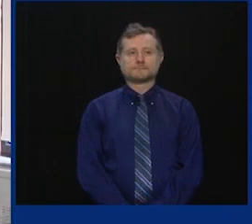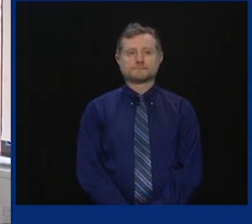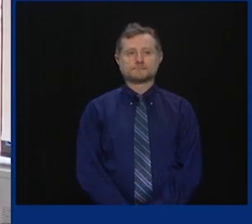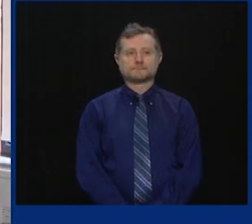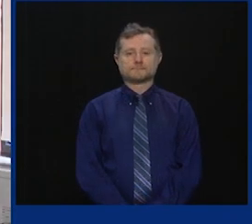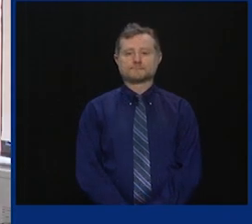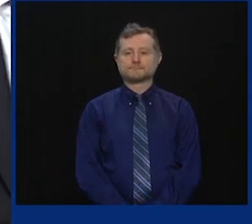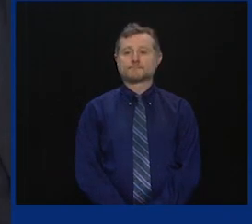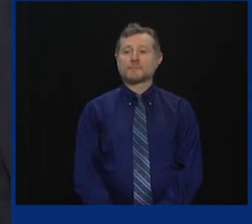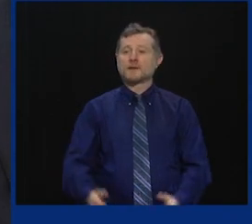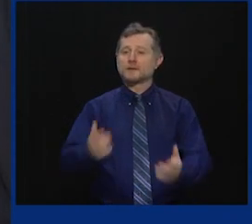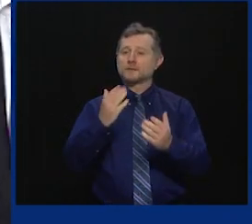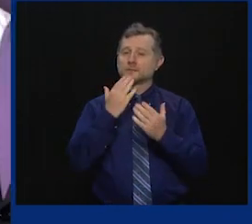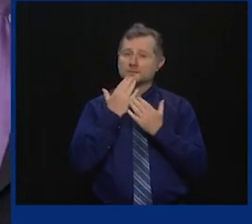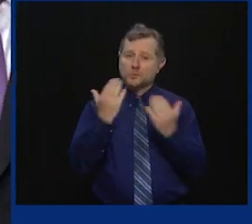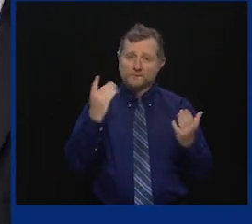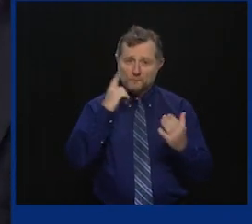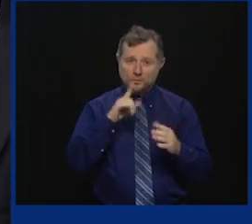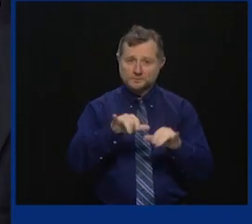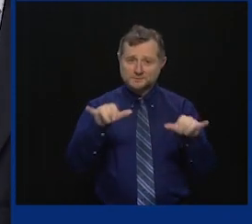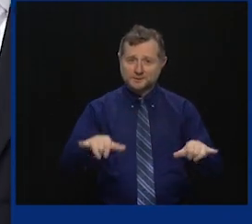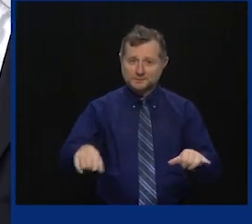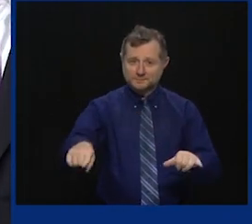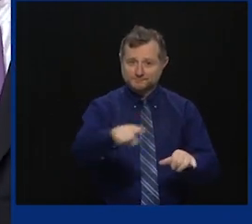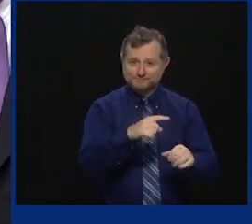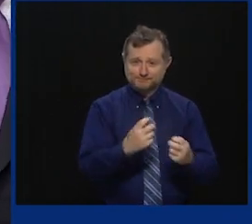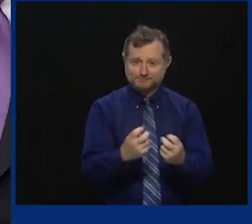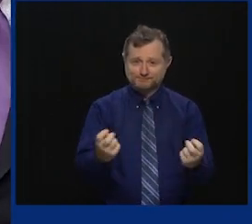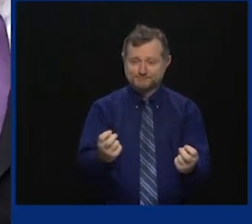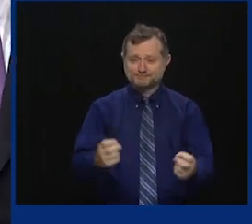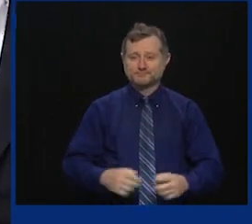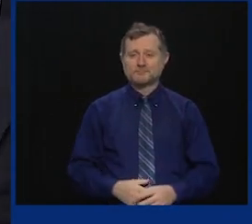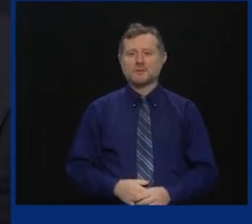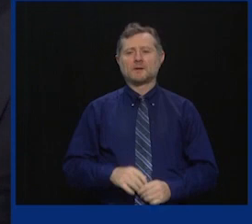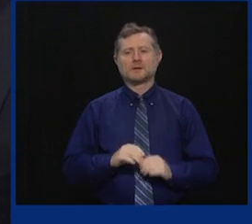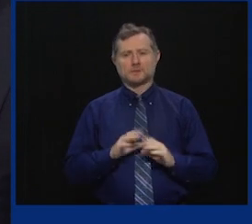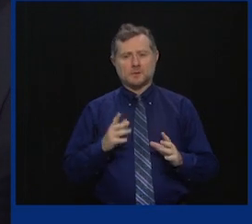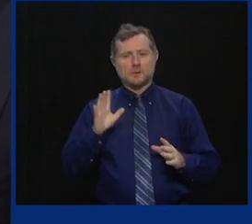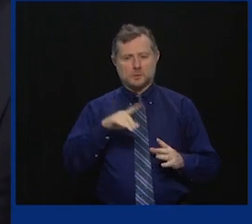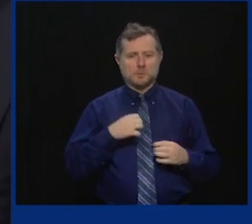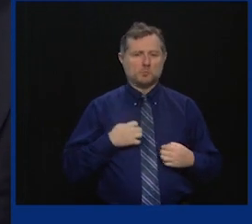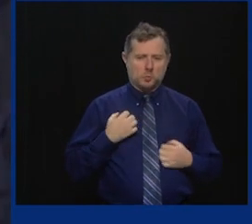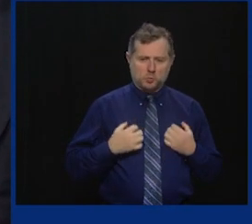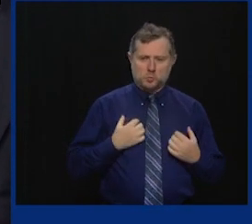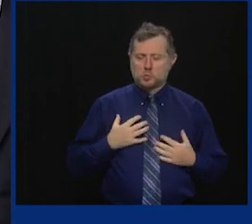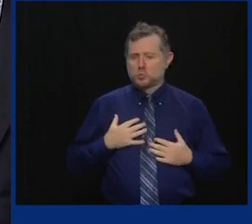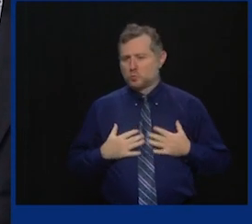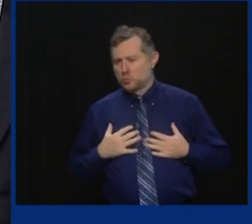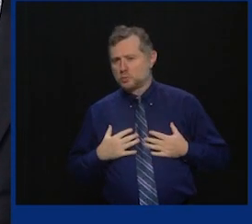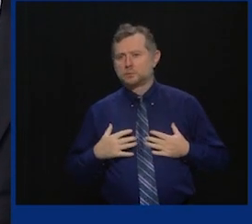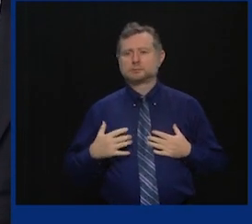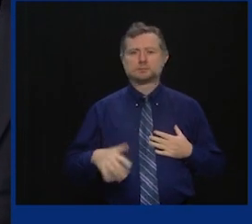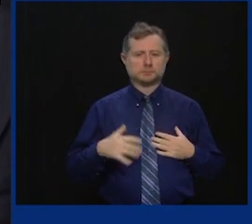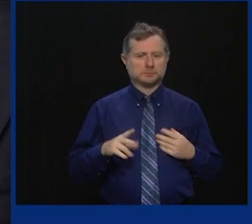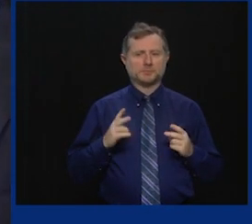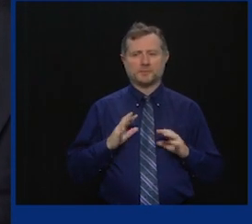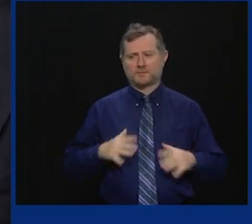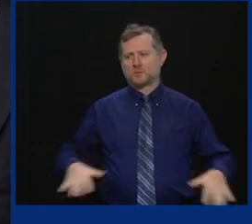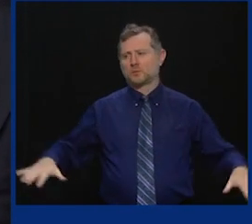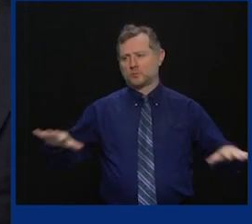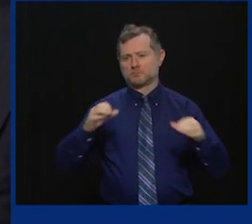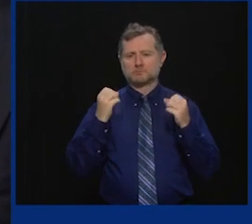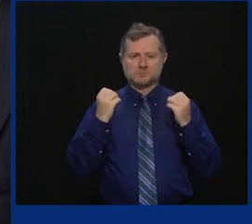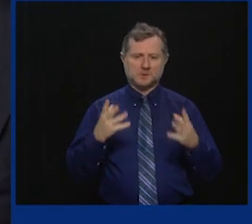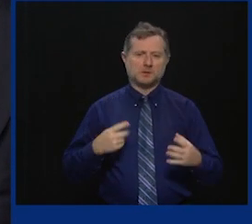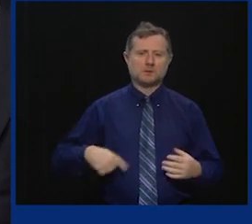Thank you for staying. Obviously, it was very emotional to be around a lot of people who've lived this for such a long time and